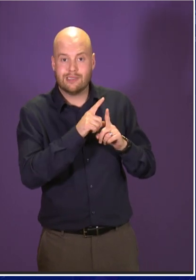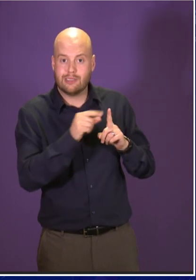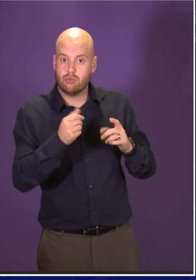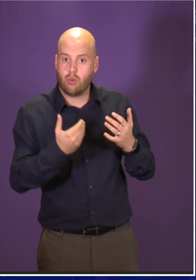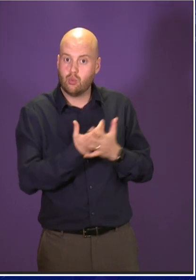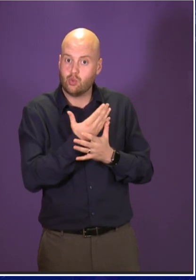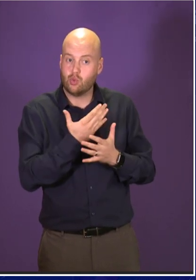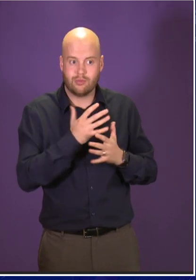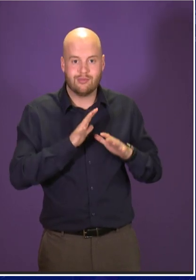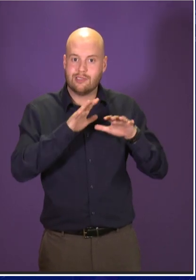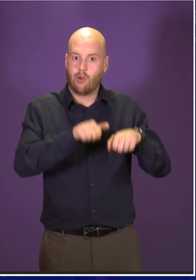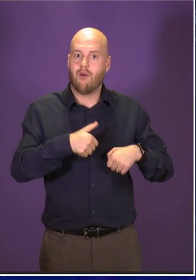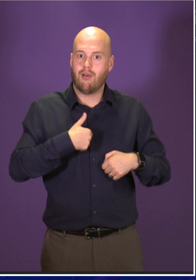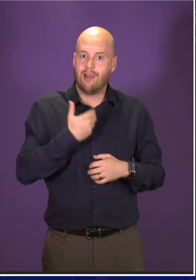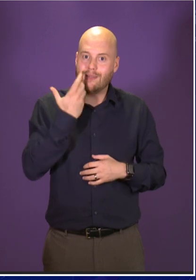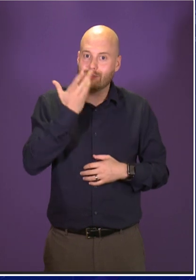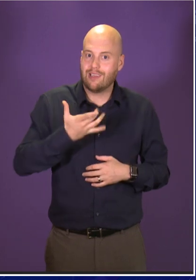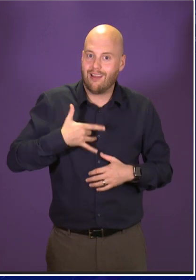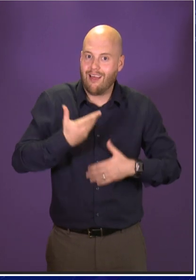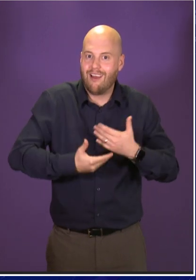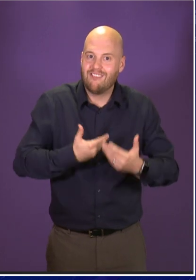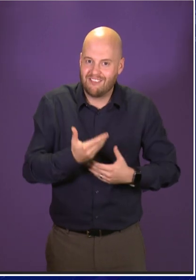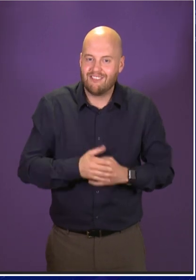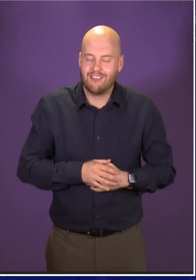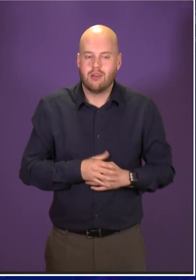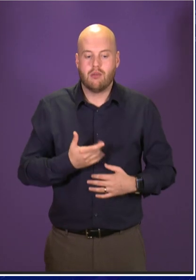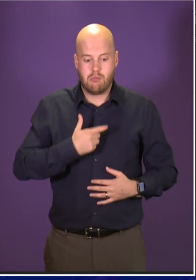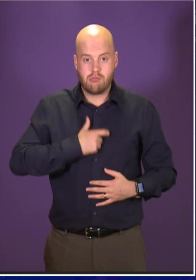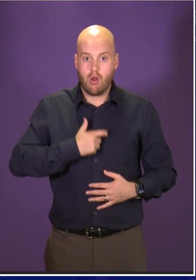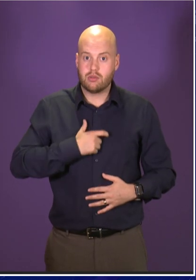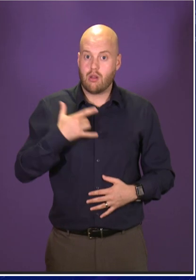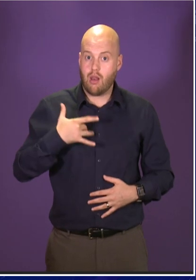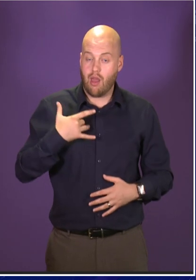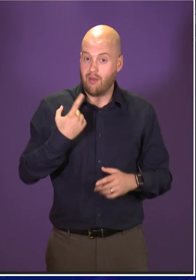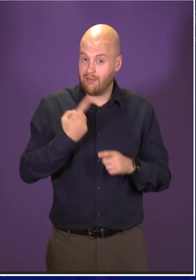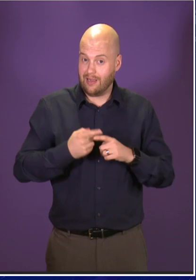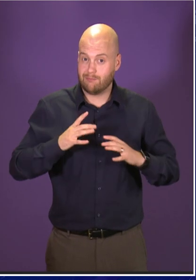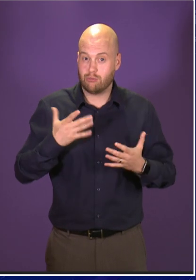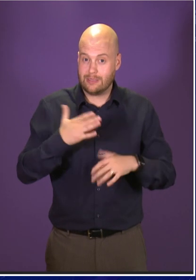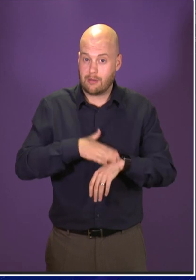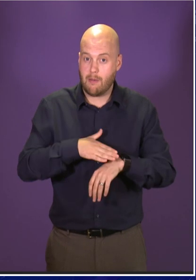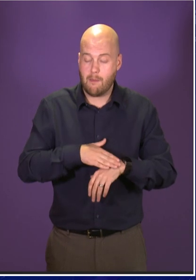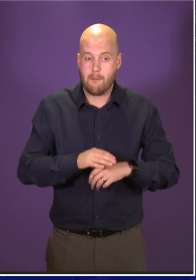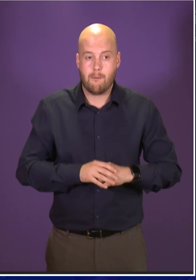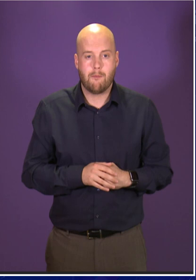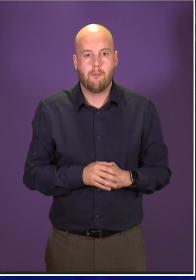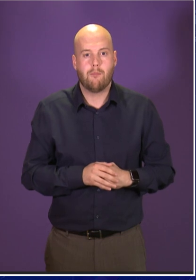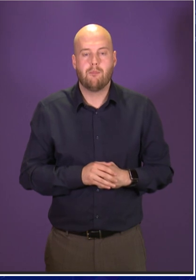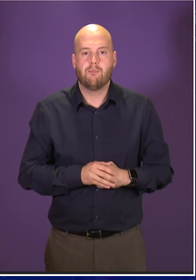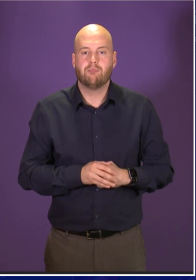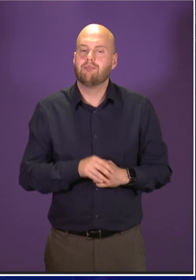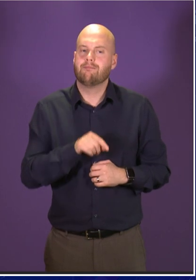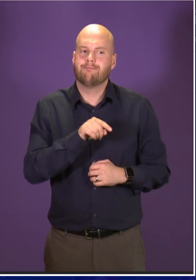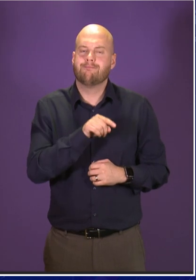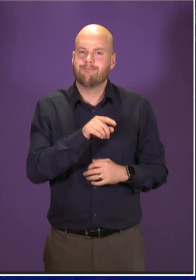that invaded our daily lives at work, in our personal lives, in our free time. It is a paradigm incepted with